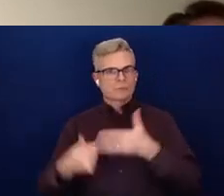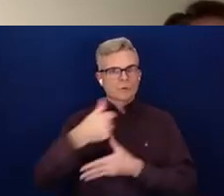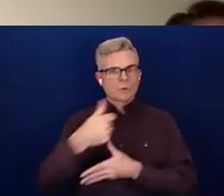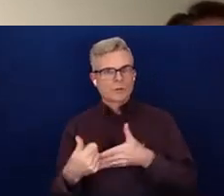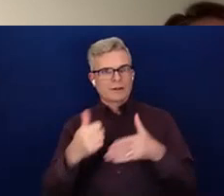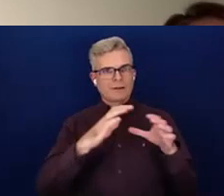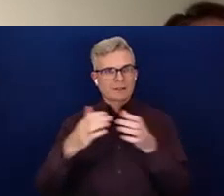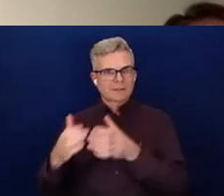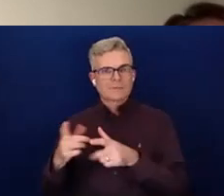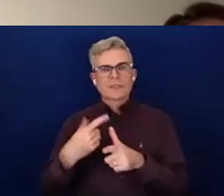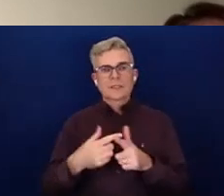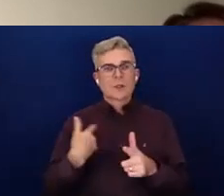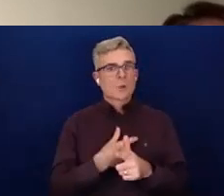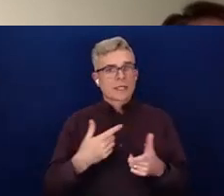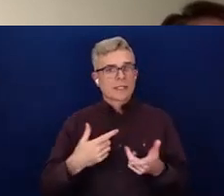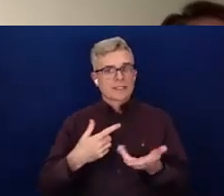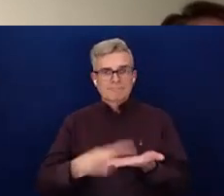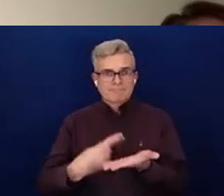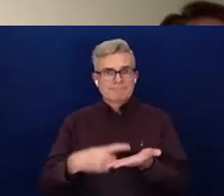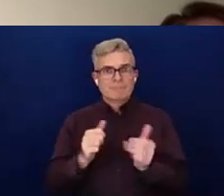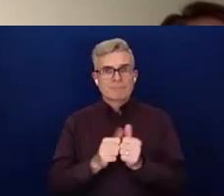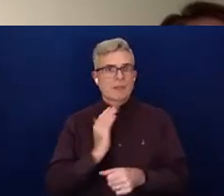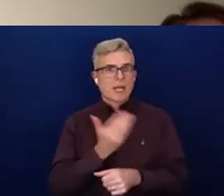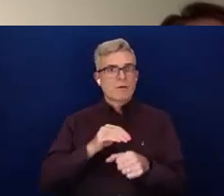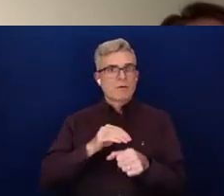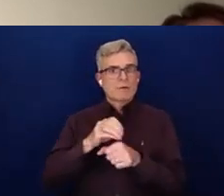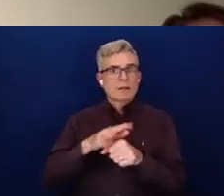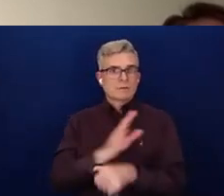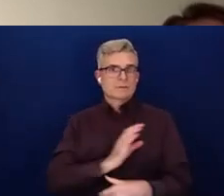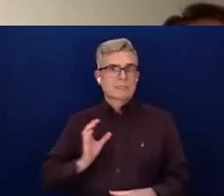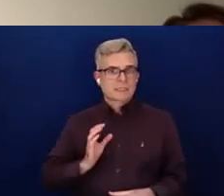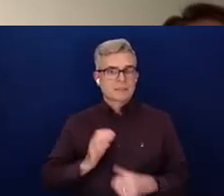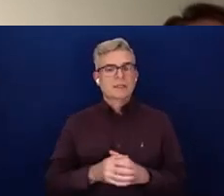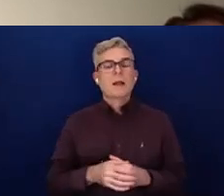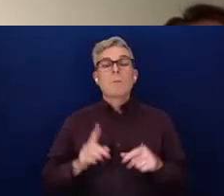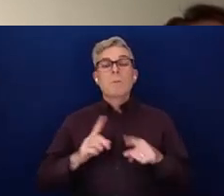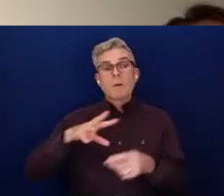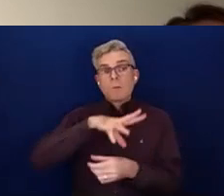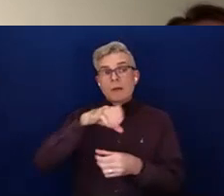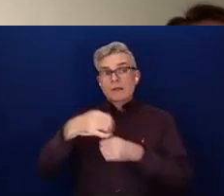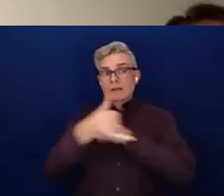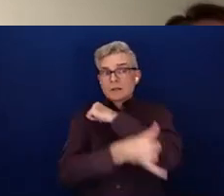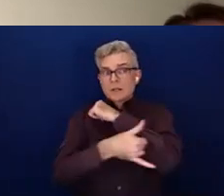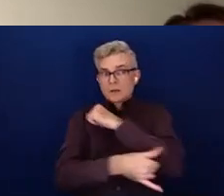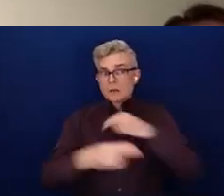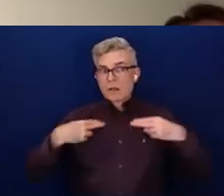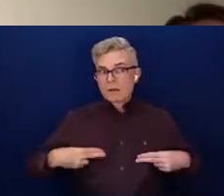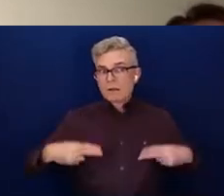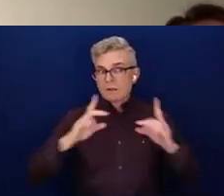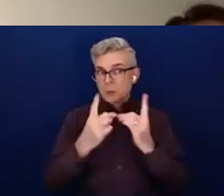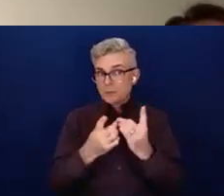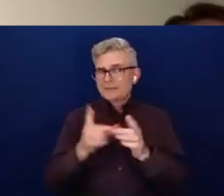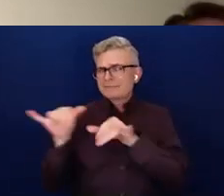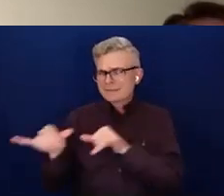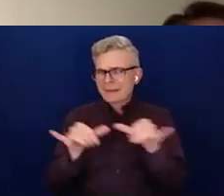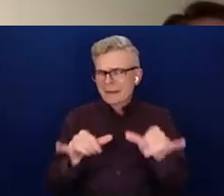advisory committee to look at those. But within the county health departments, just as they have the ability to kind of determine which